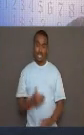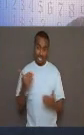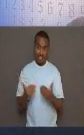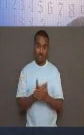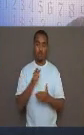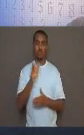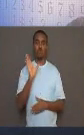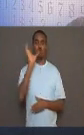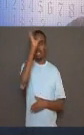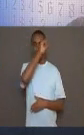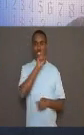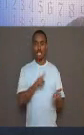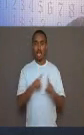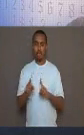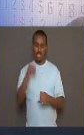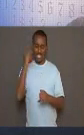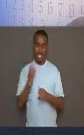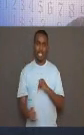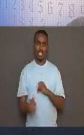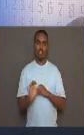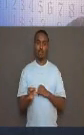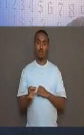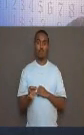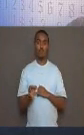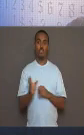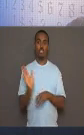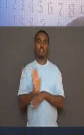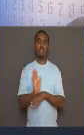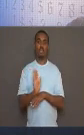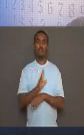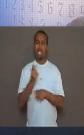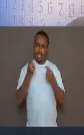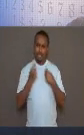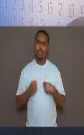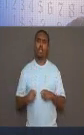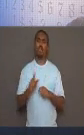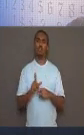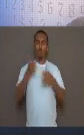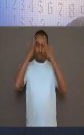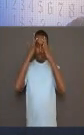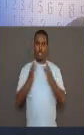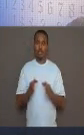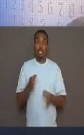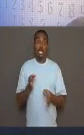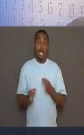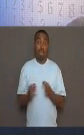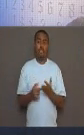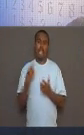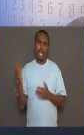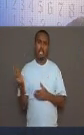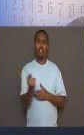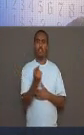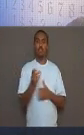Review your guesses about the ending of the film and try to determine if any of